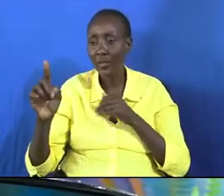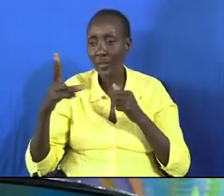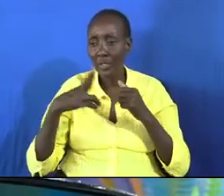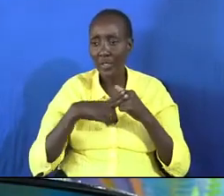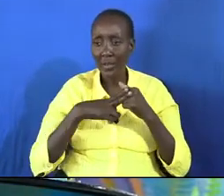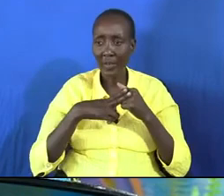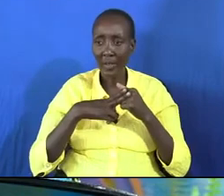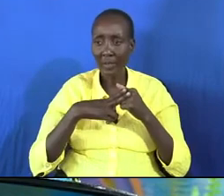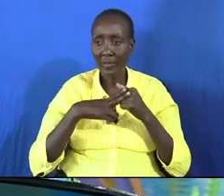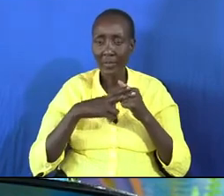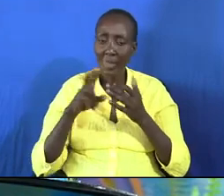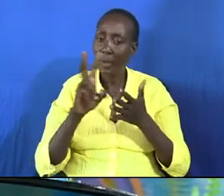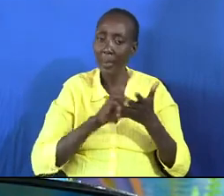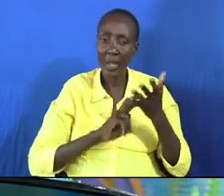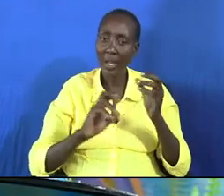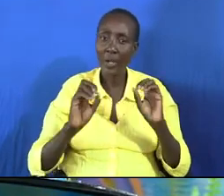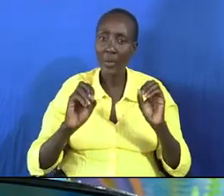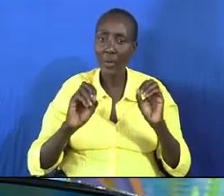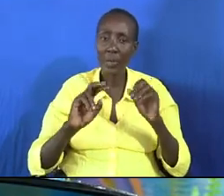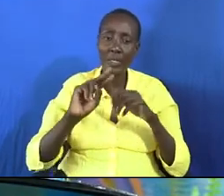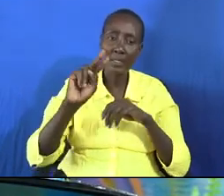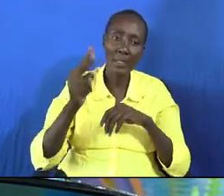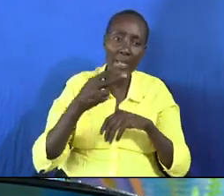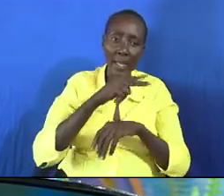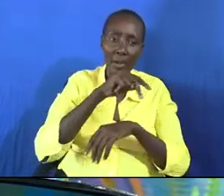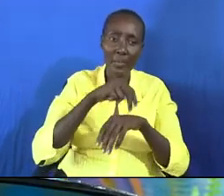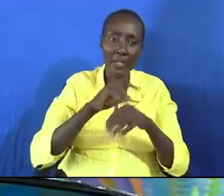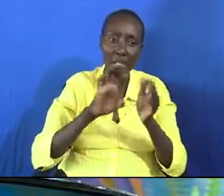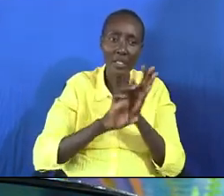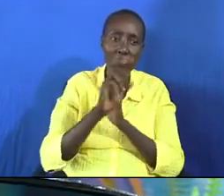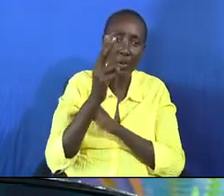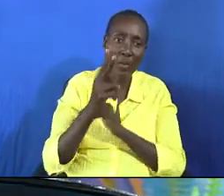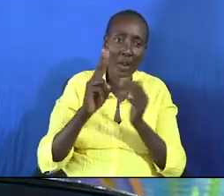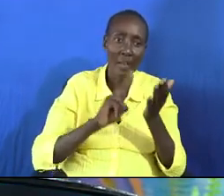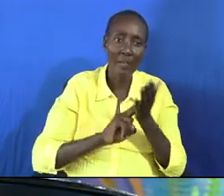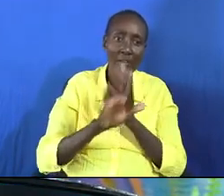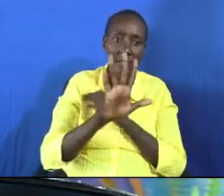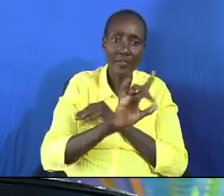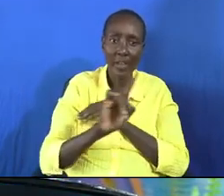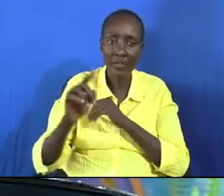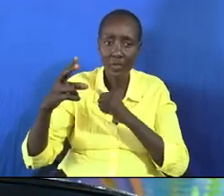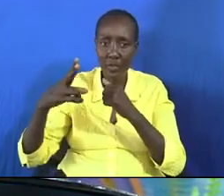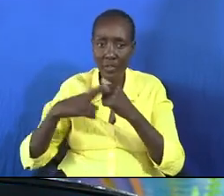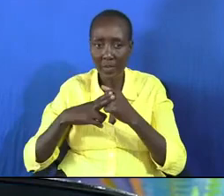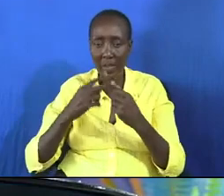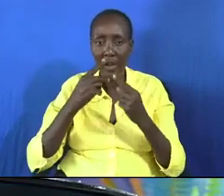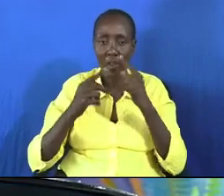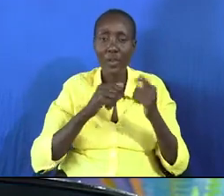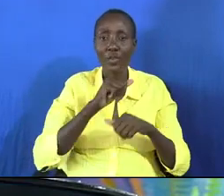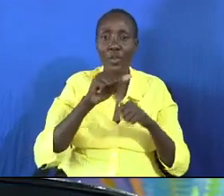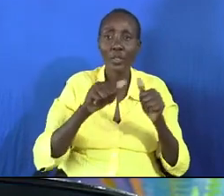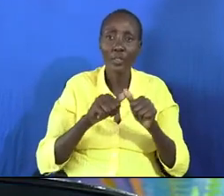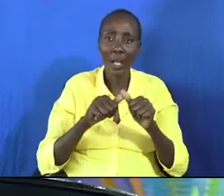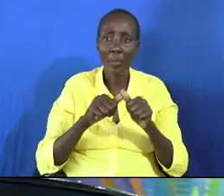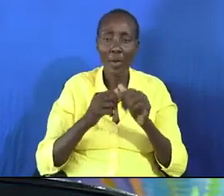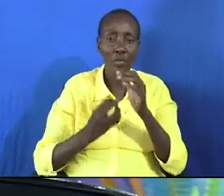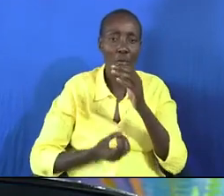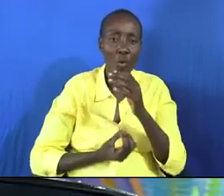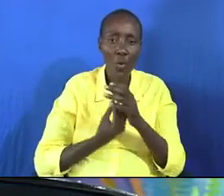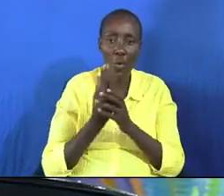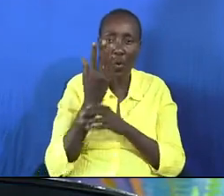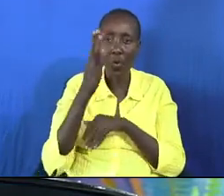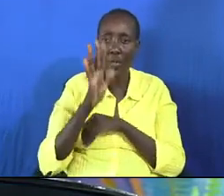verse 5 to 7, I will not go through it. 2 Peter 1, verse 5 to 7, it talks about how you